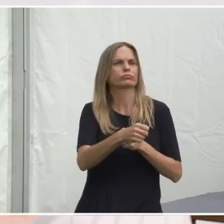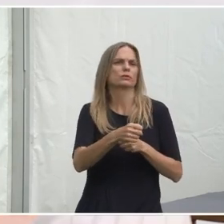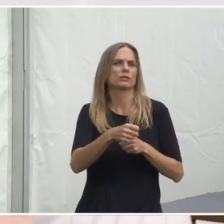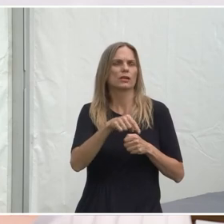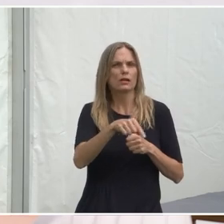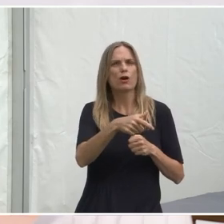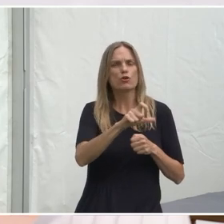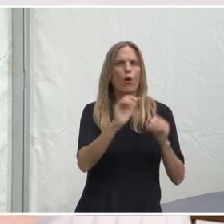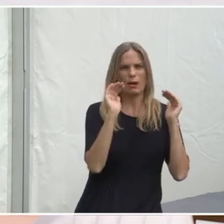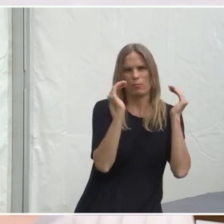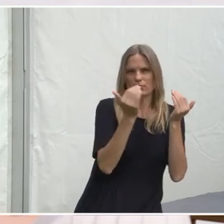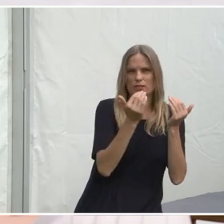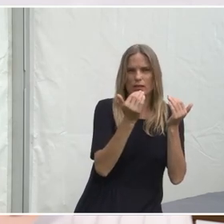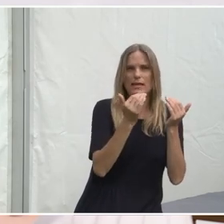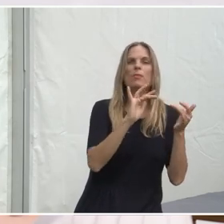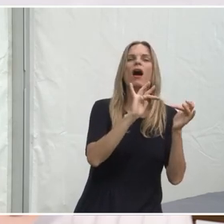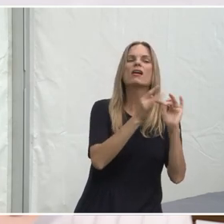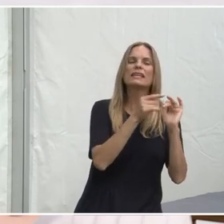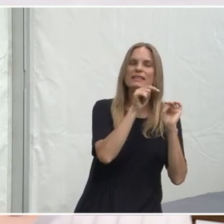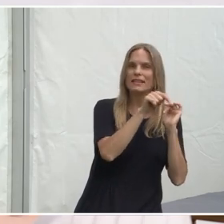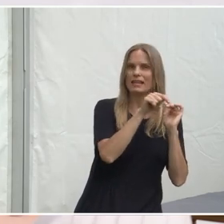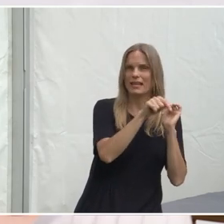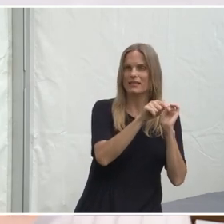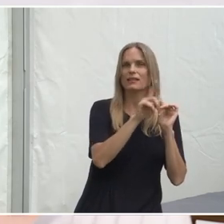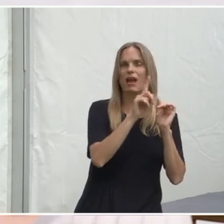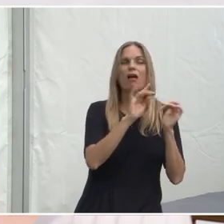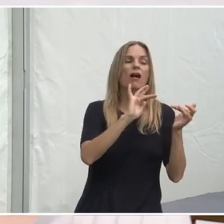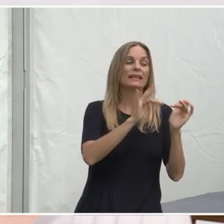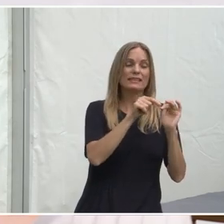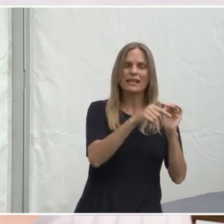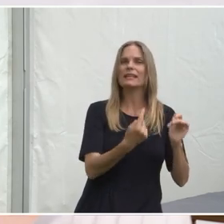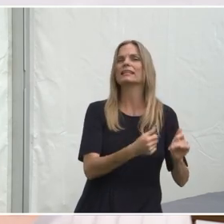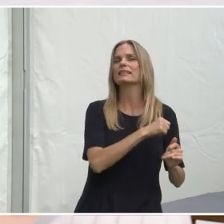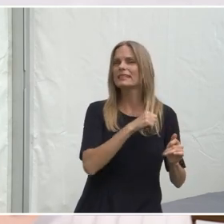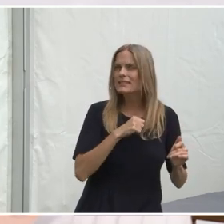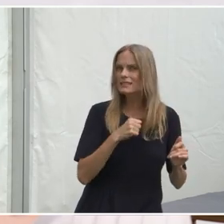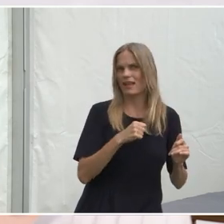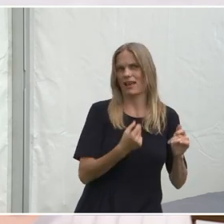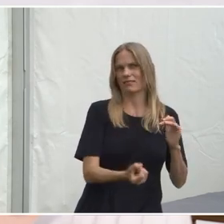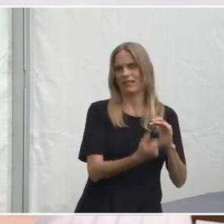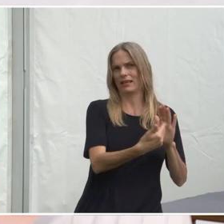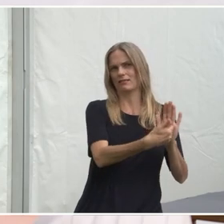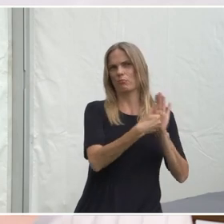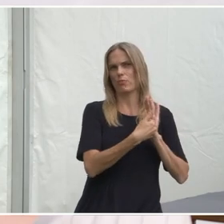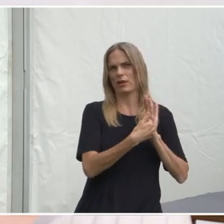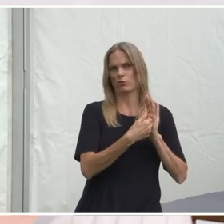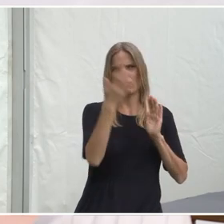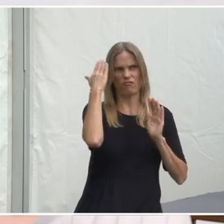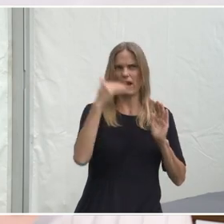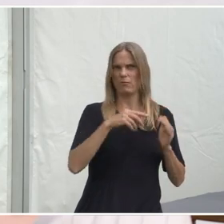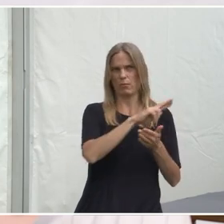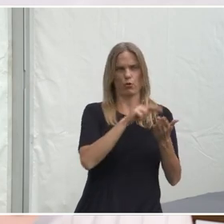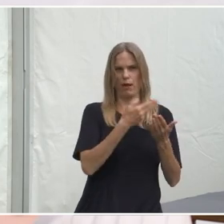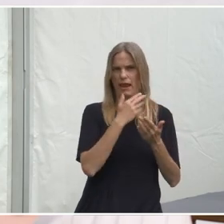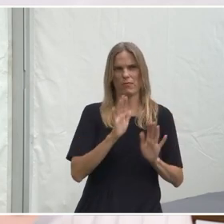that the online life causes them to have mental health issues. Mm. Of course, there's that direction as well, but that's not the primary